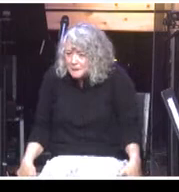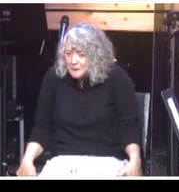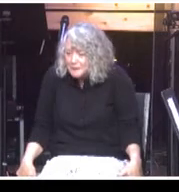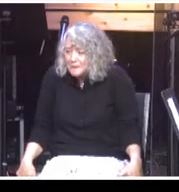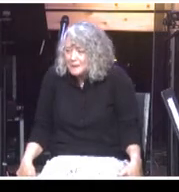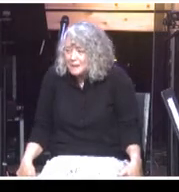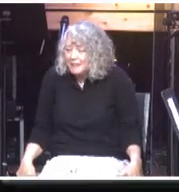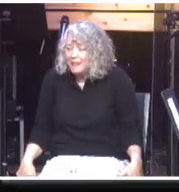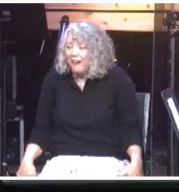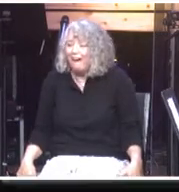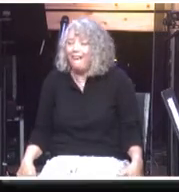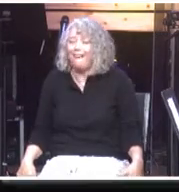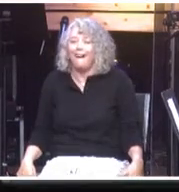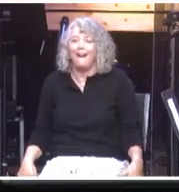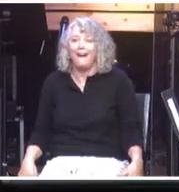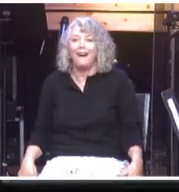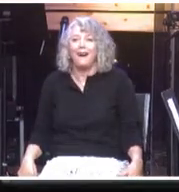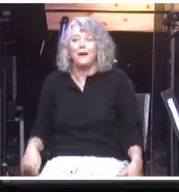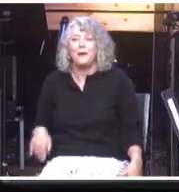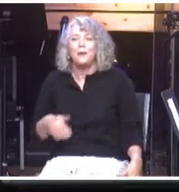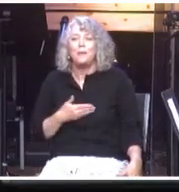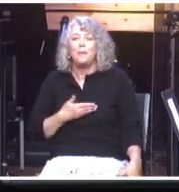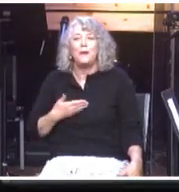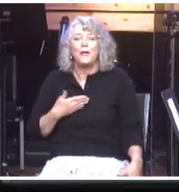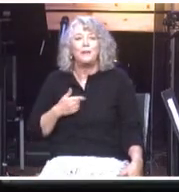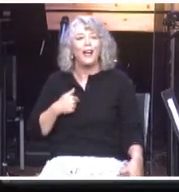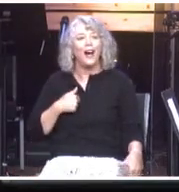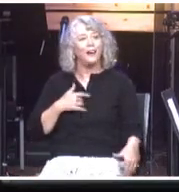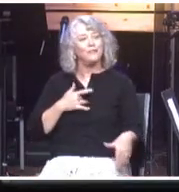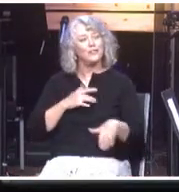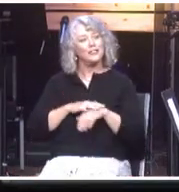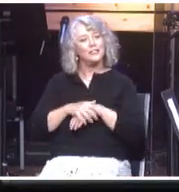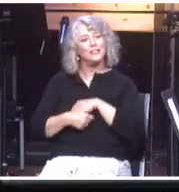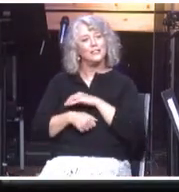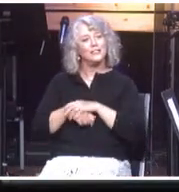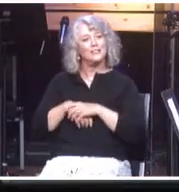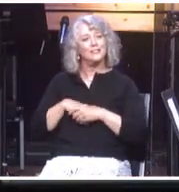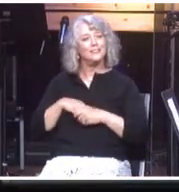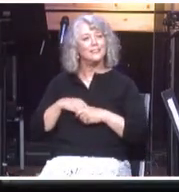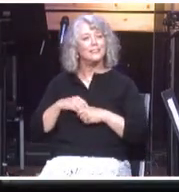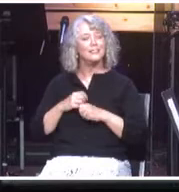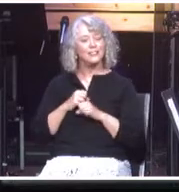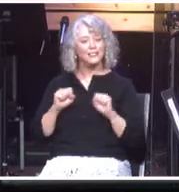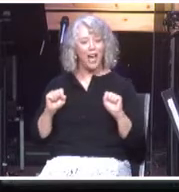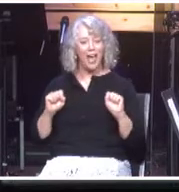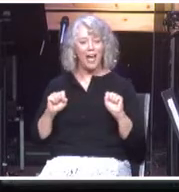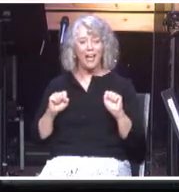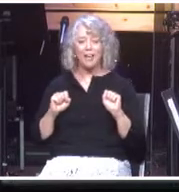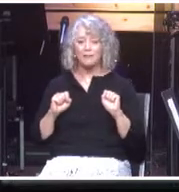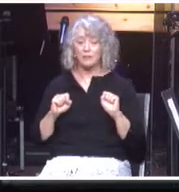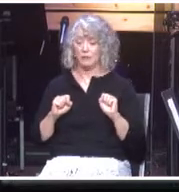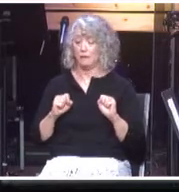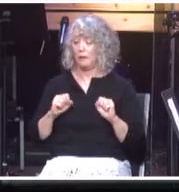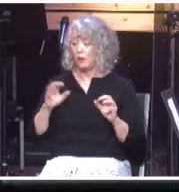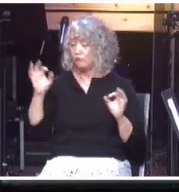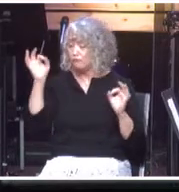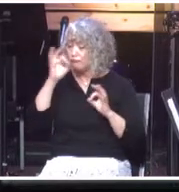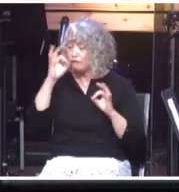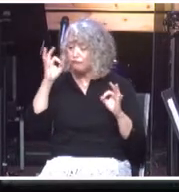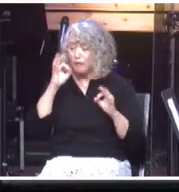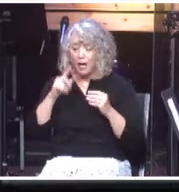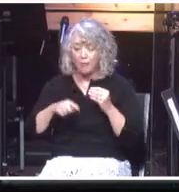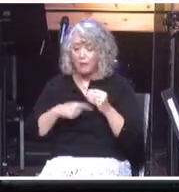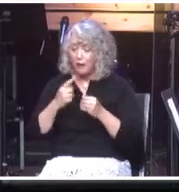he's safe, he's secure. You know, these little guys might not have had a clue of what that danger might be, but